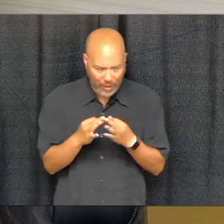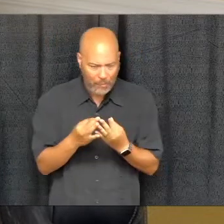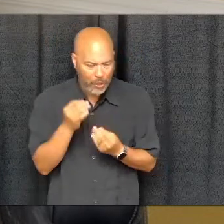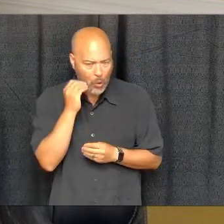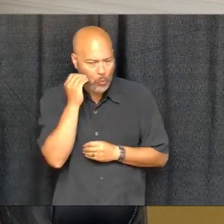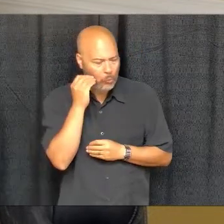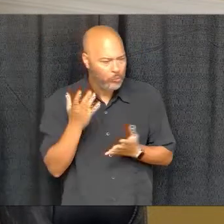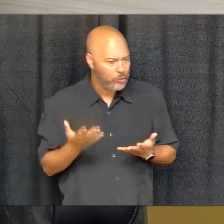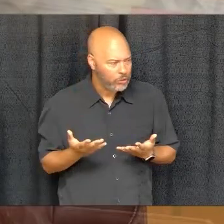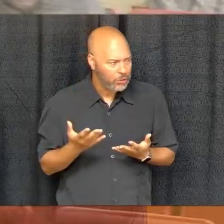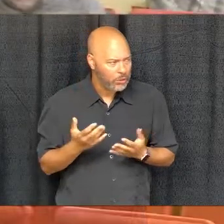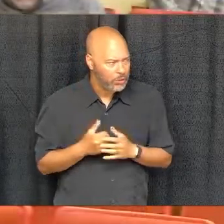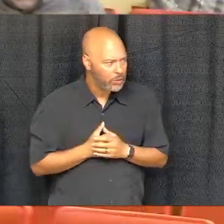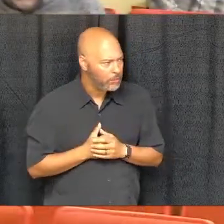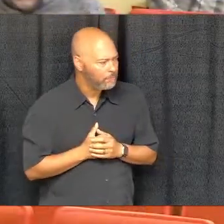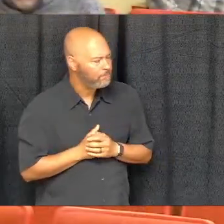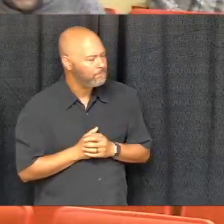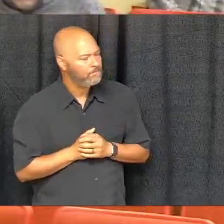homes?